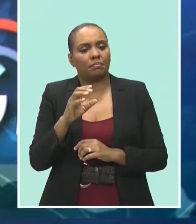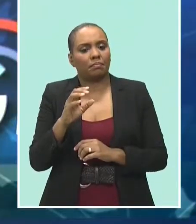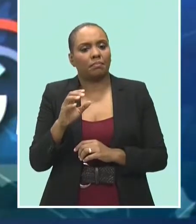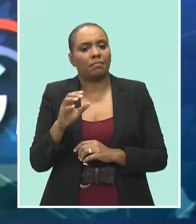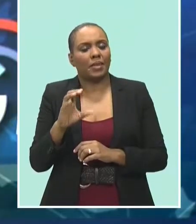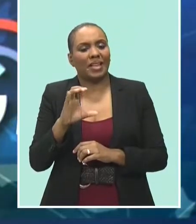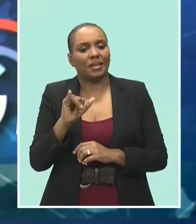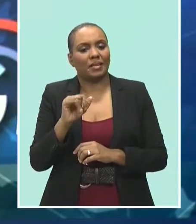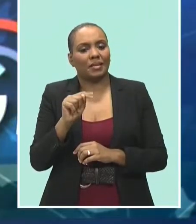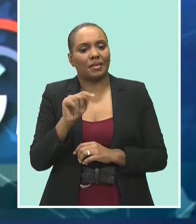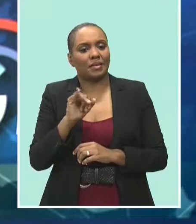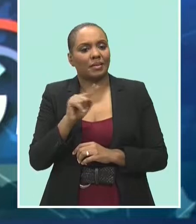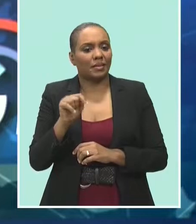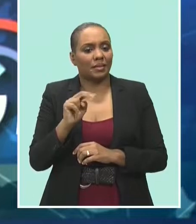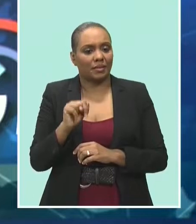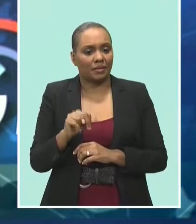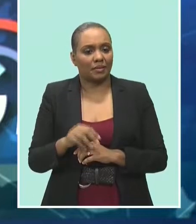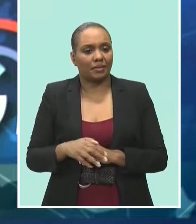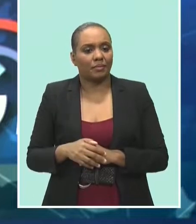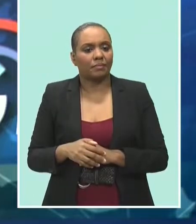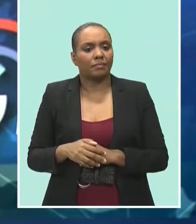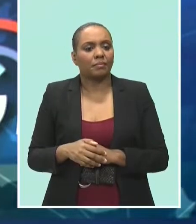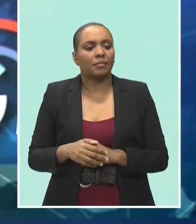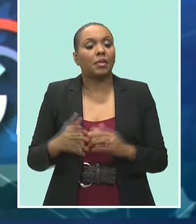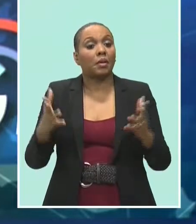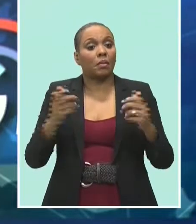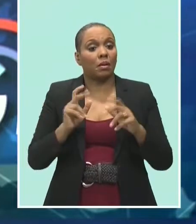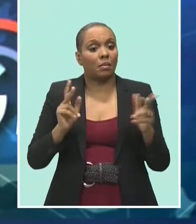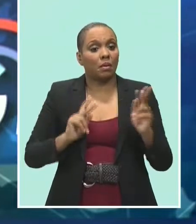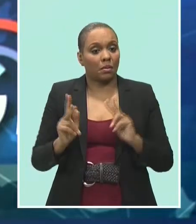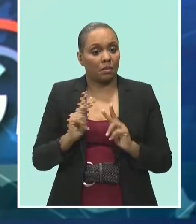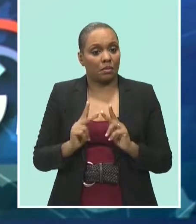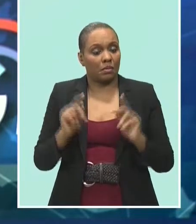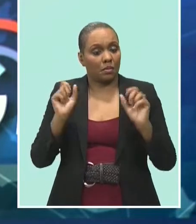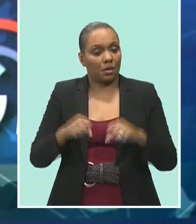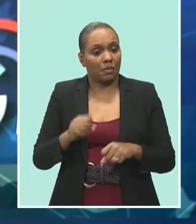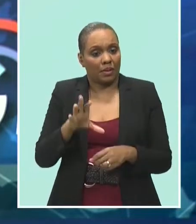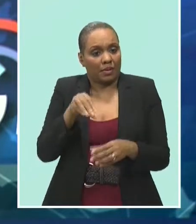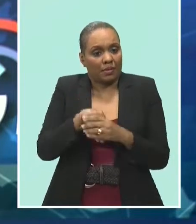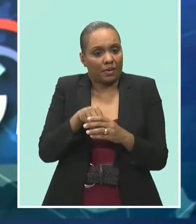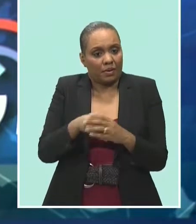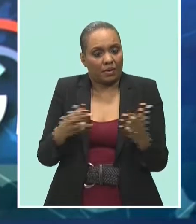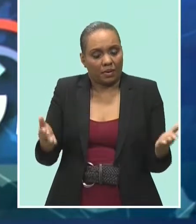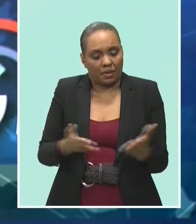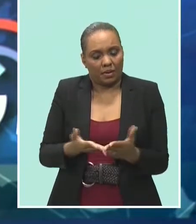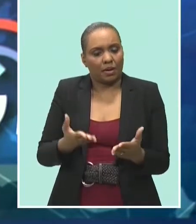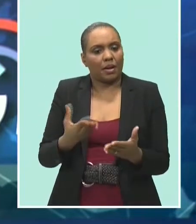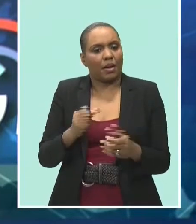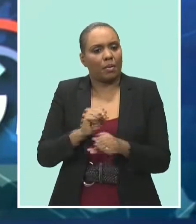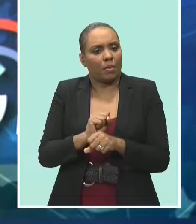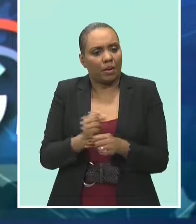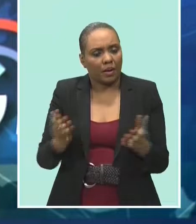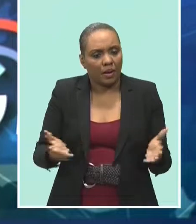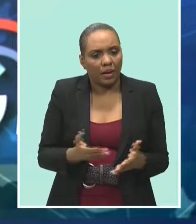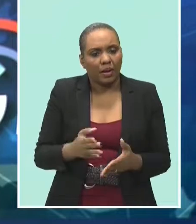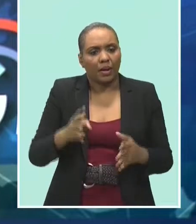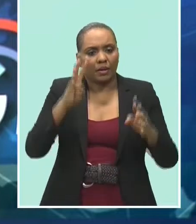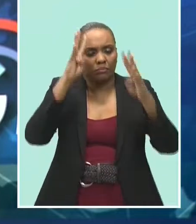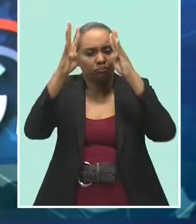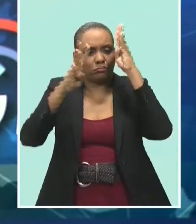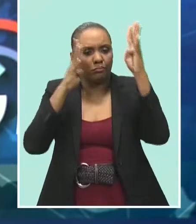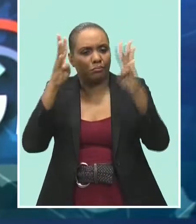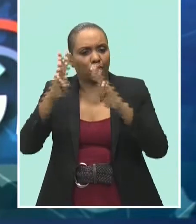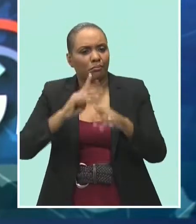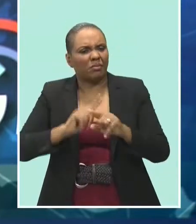The Home Affairs Minister says the move is aimed at targeting individuals who are capable of investing in the country and creating jobs. However,